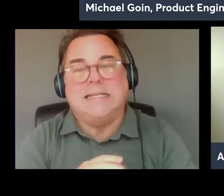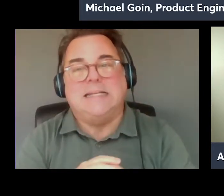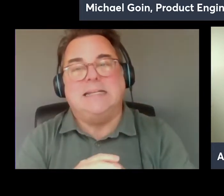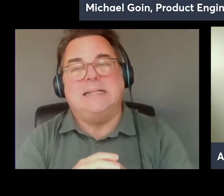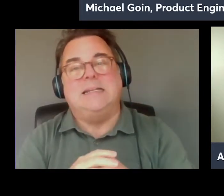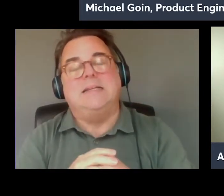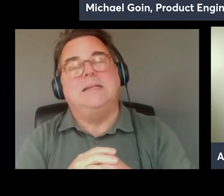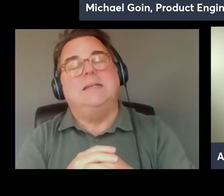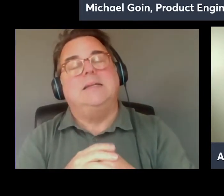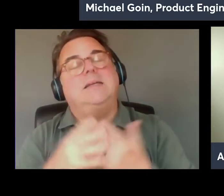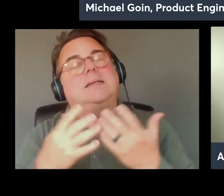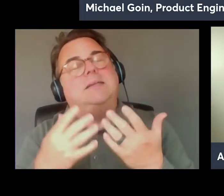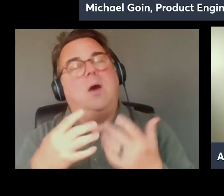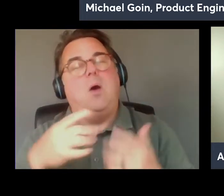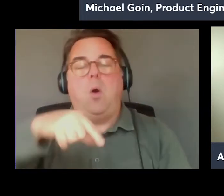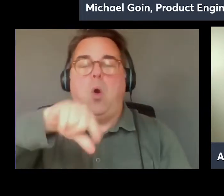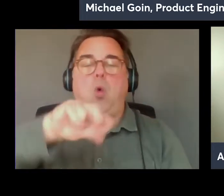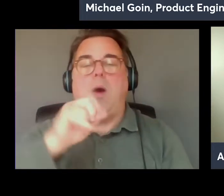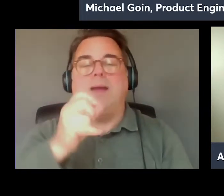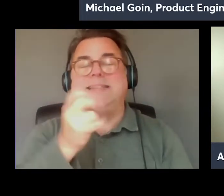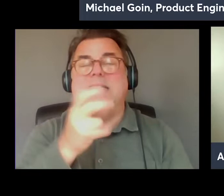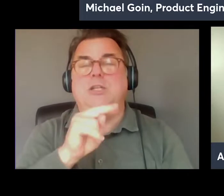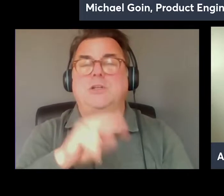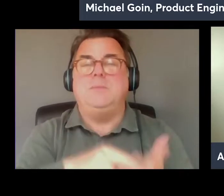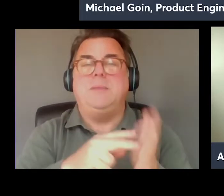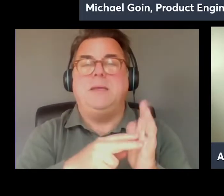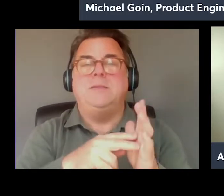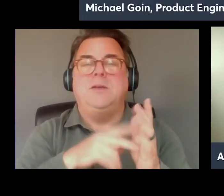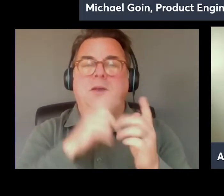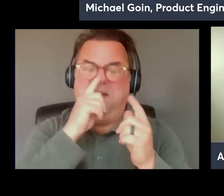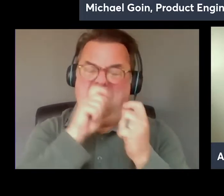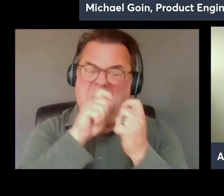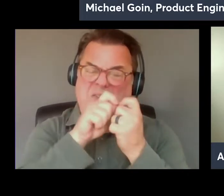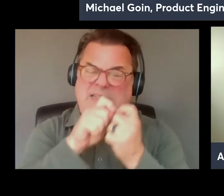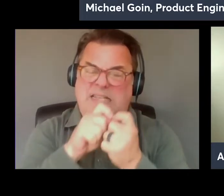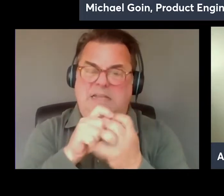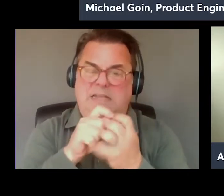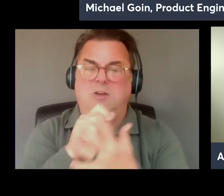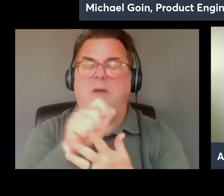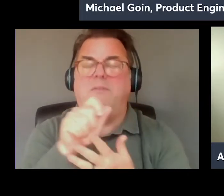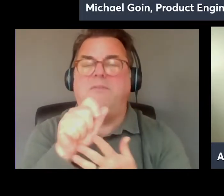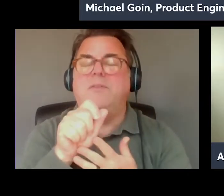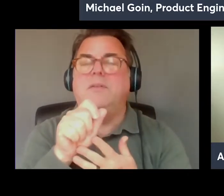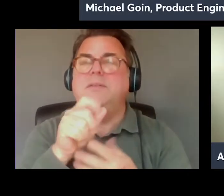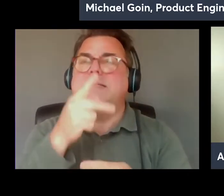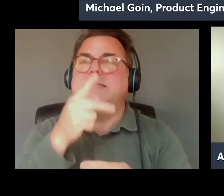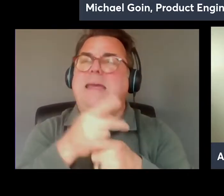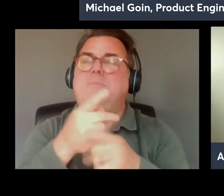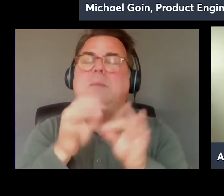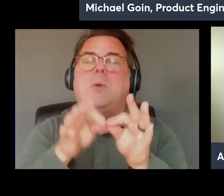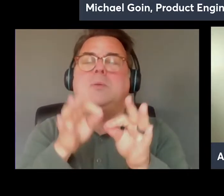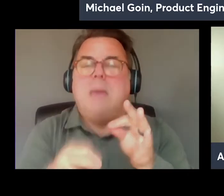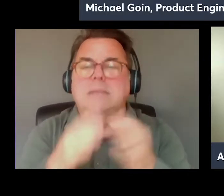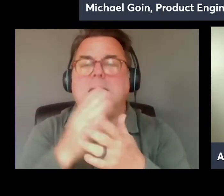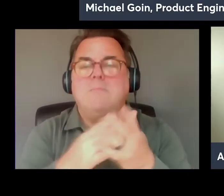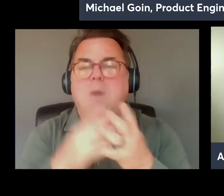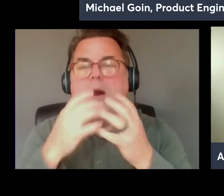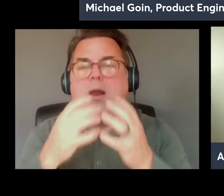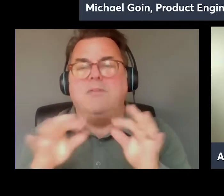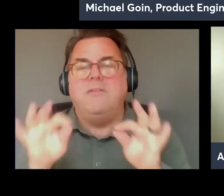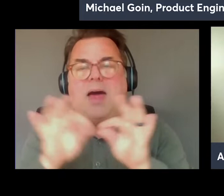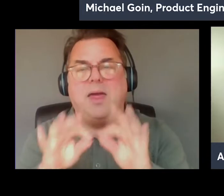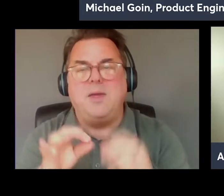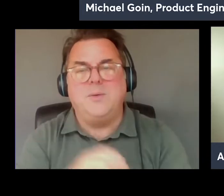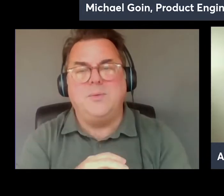quantization as sort of removing all the precision you need for all those values and just keeping the magnitude of the values.